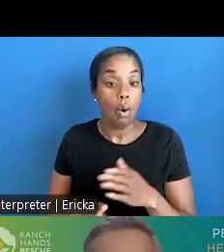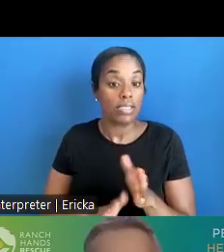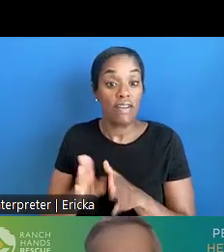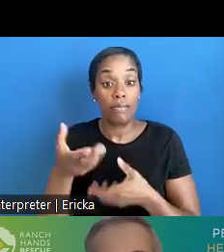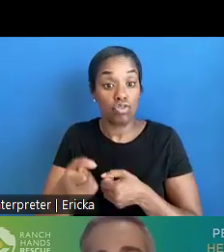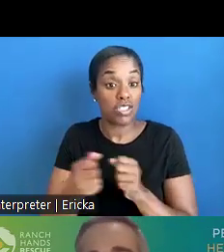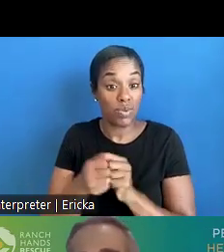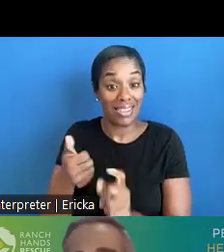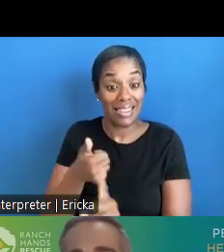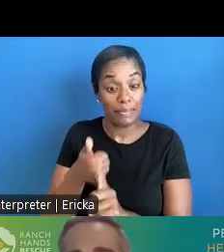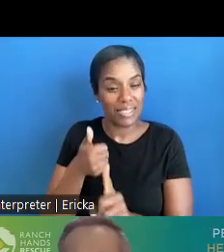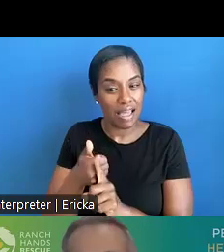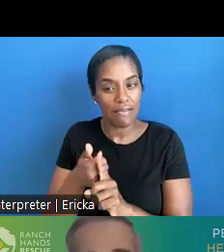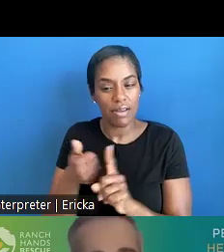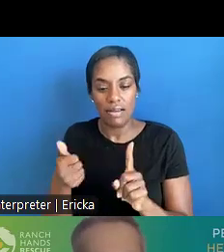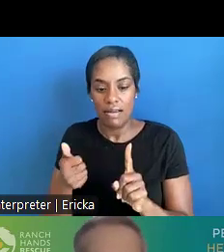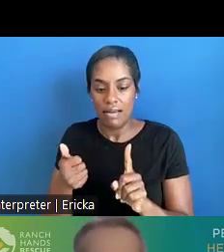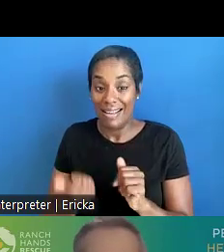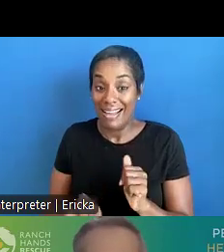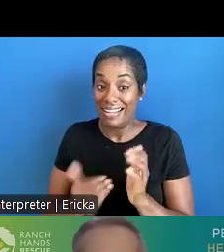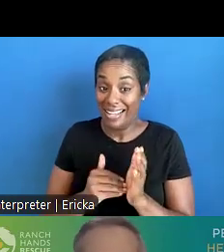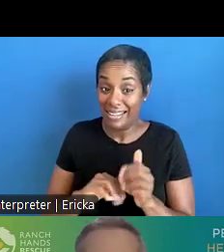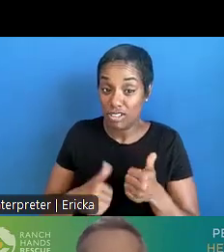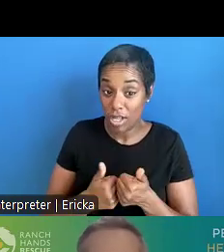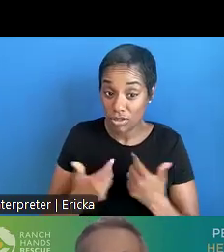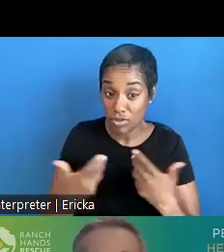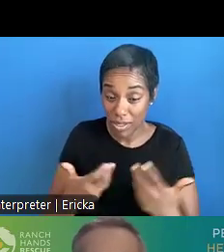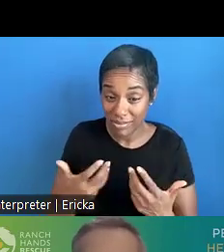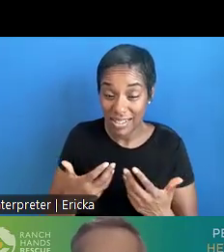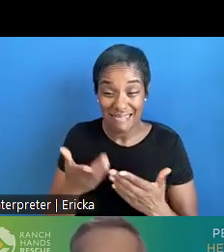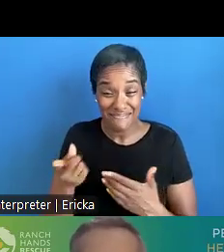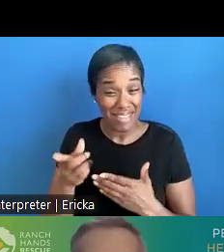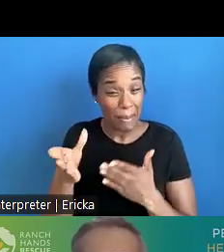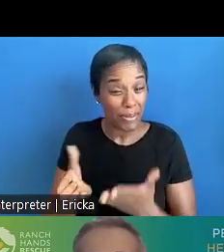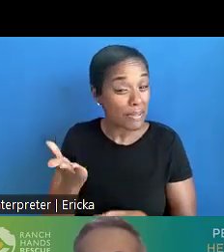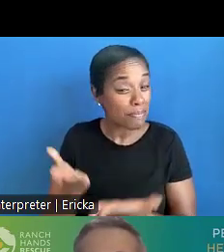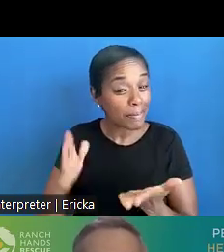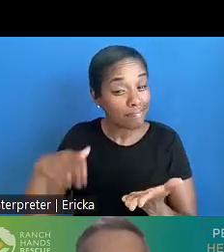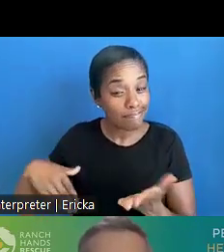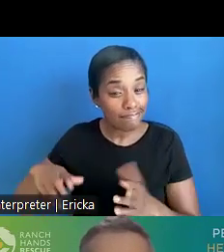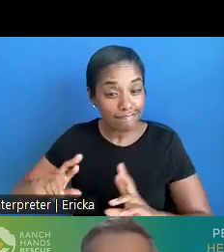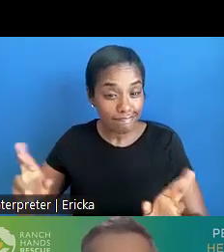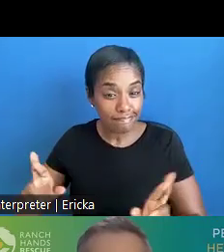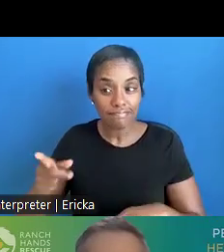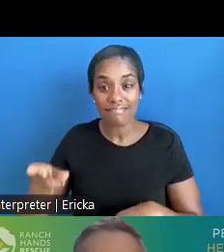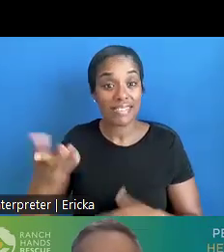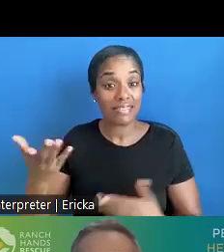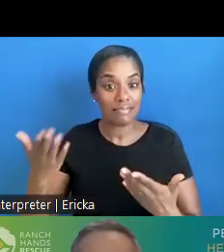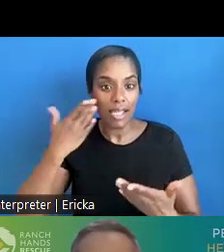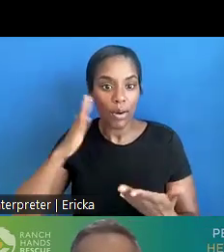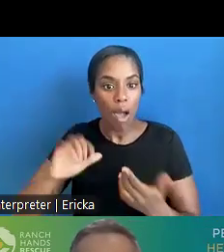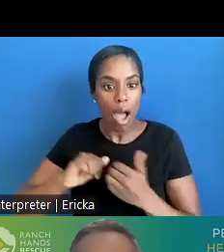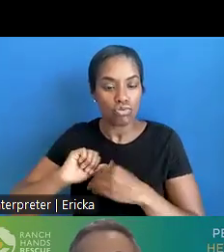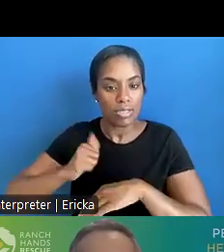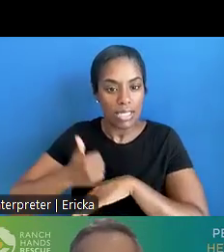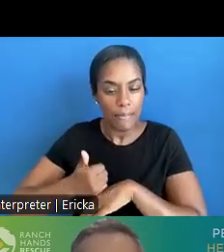themselves, right? Again, the challenge with that is the person may not be ready for that. They may not know how to establish that.